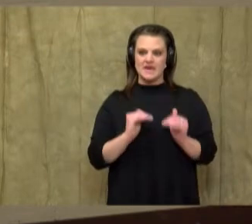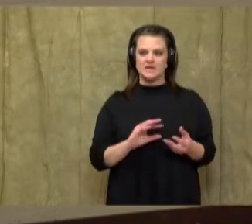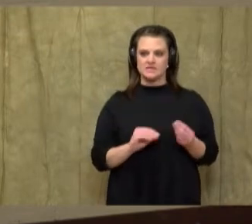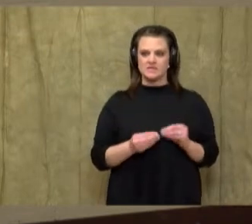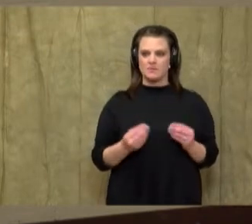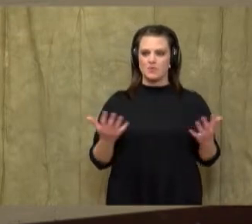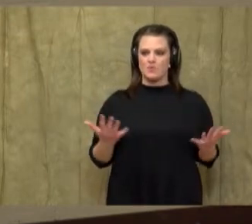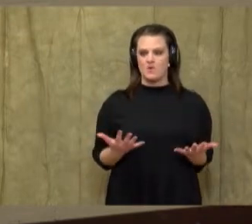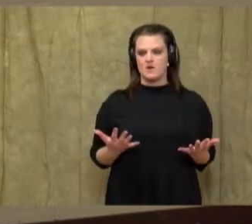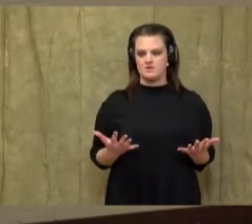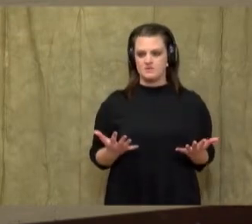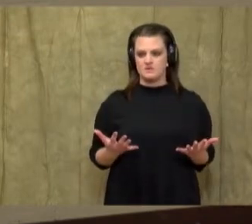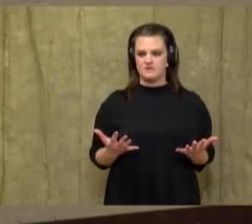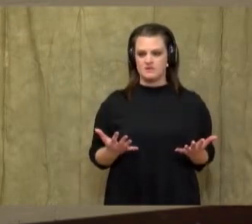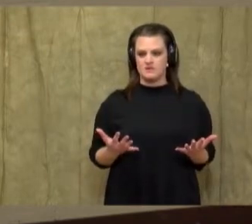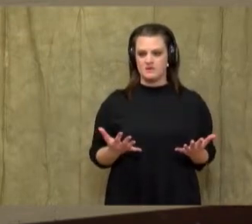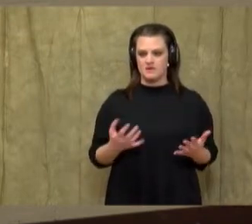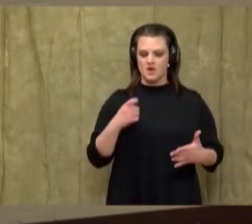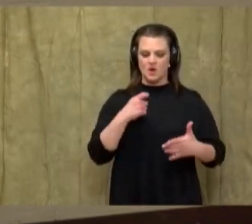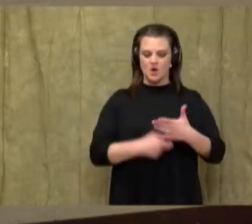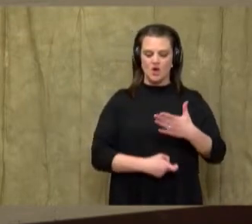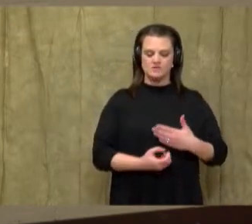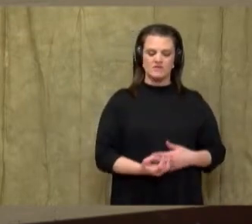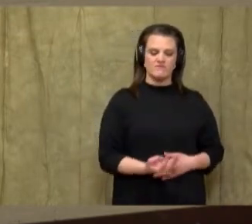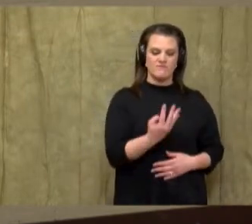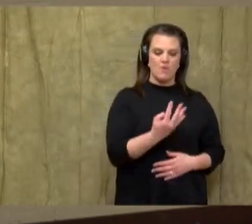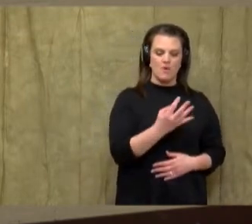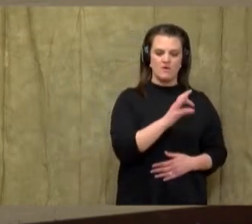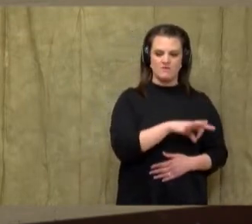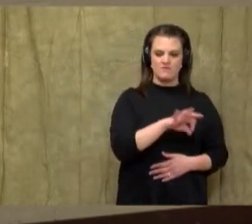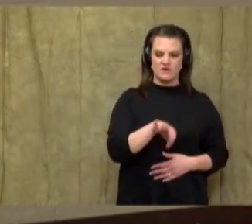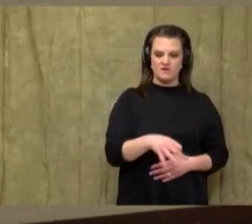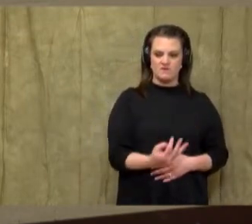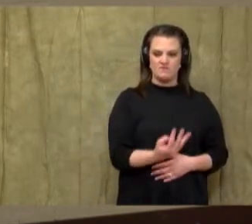be. What would be the cost of 4